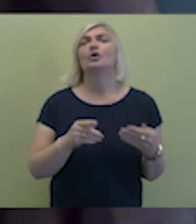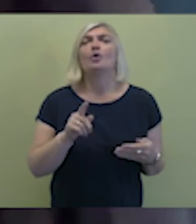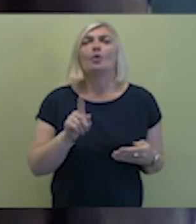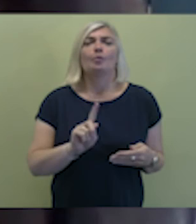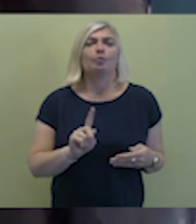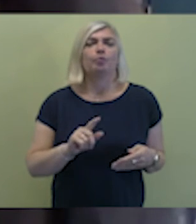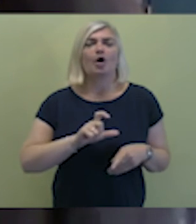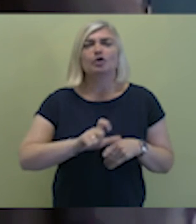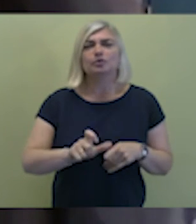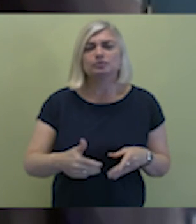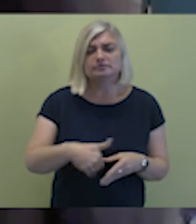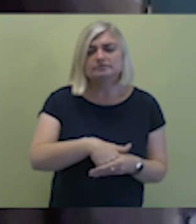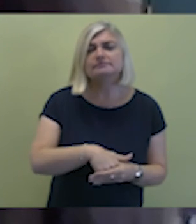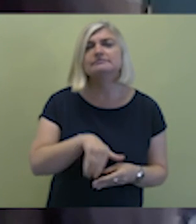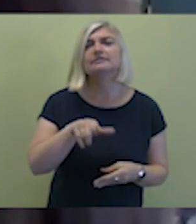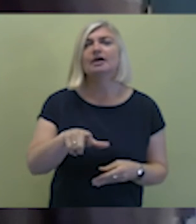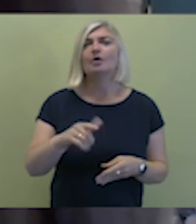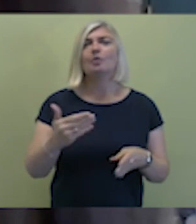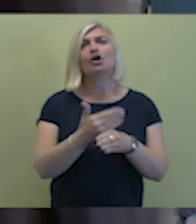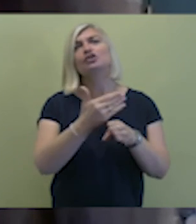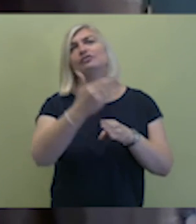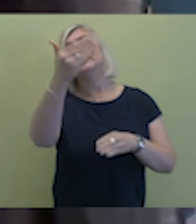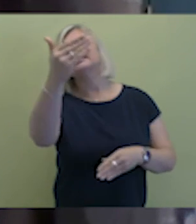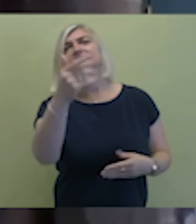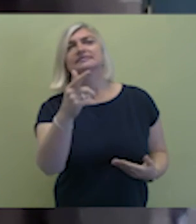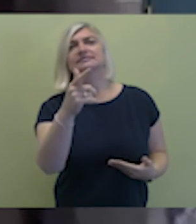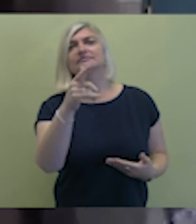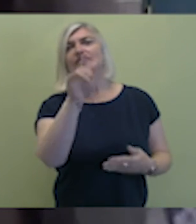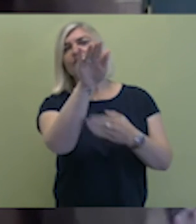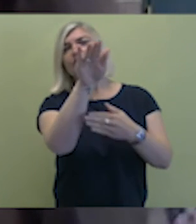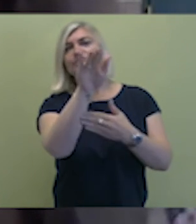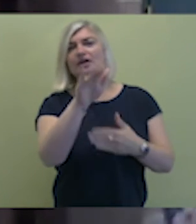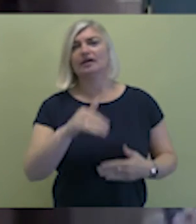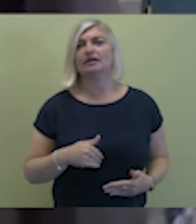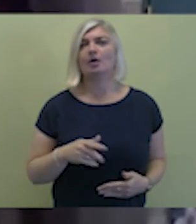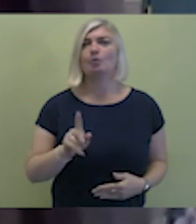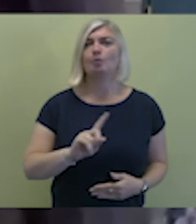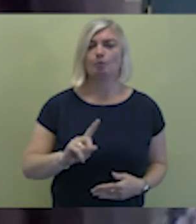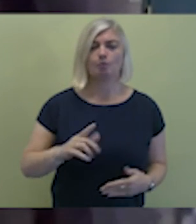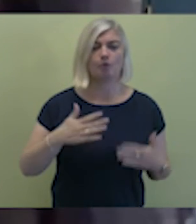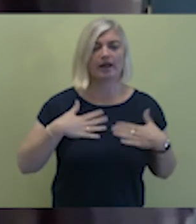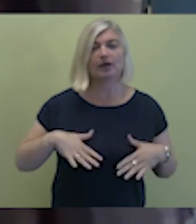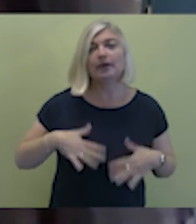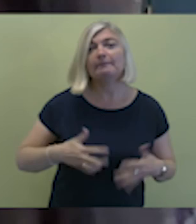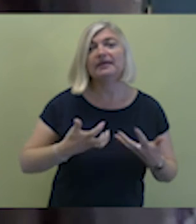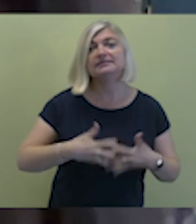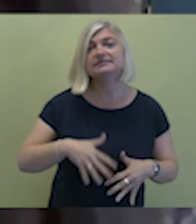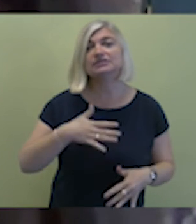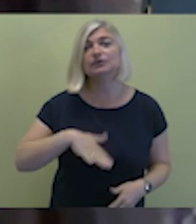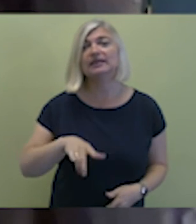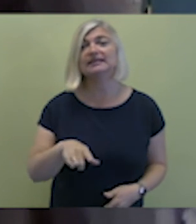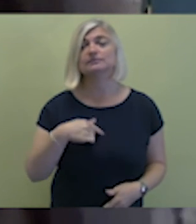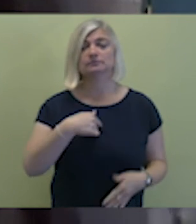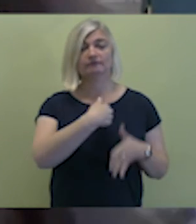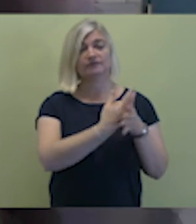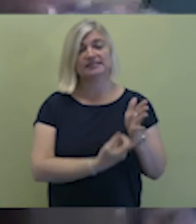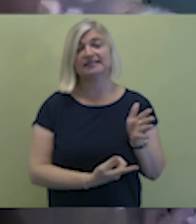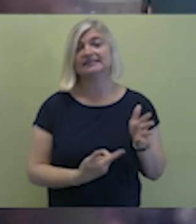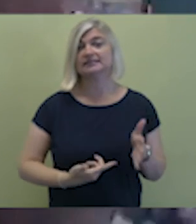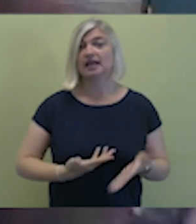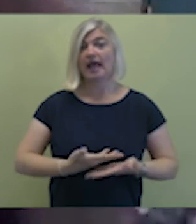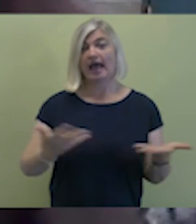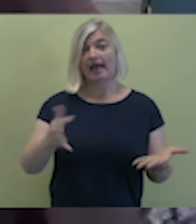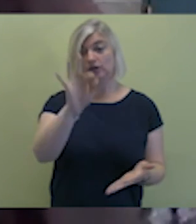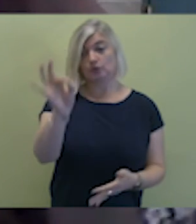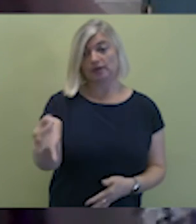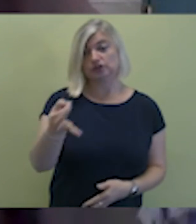types of careers these courses can lead to, and other things like what equipment you may need and the facilities that we have available as well. If you do have